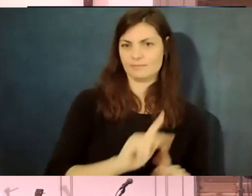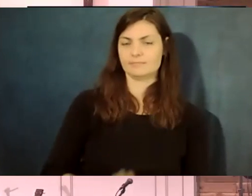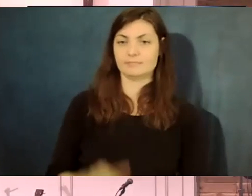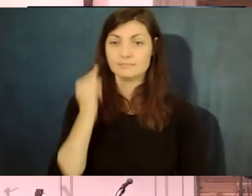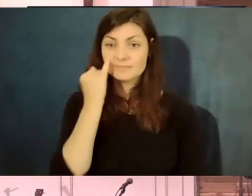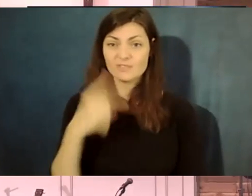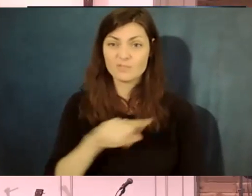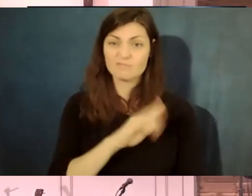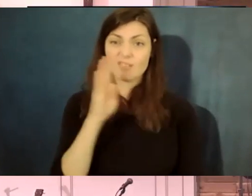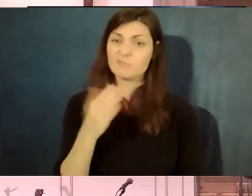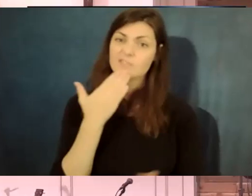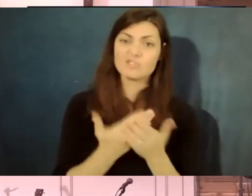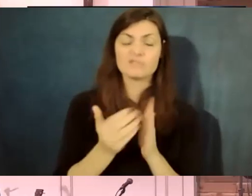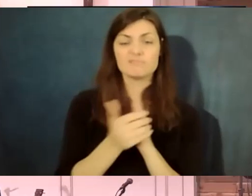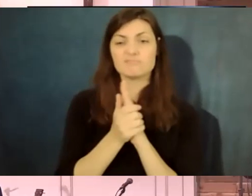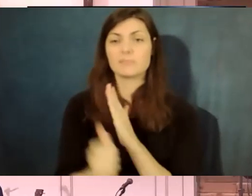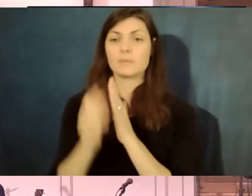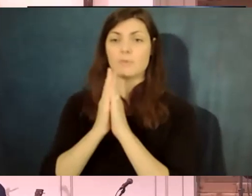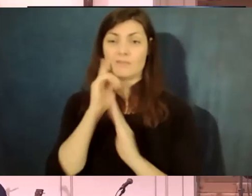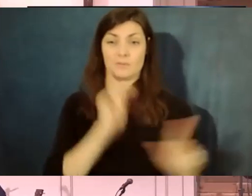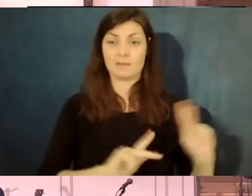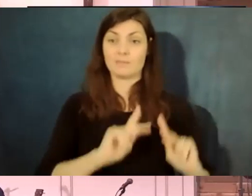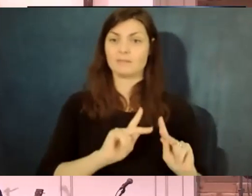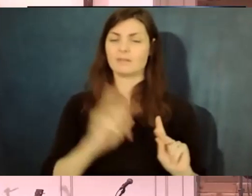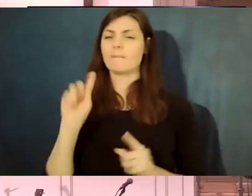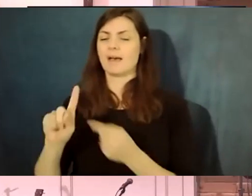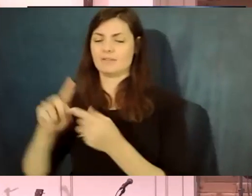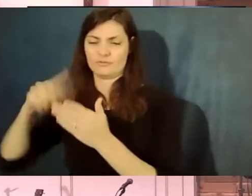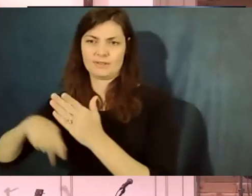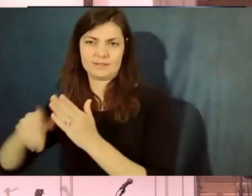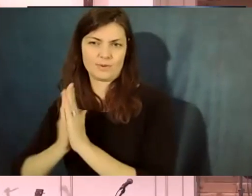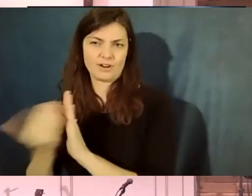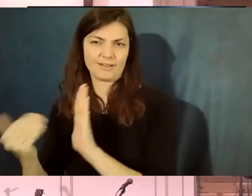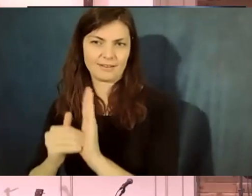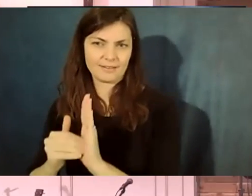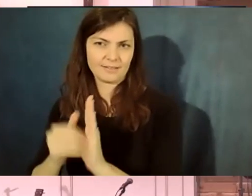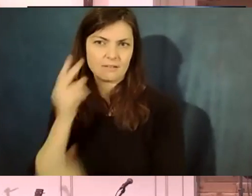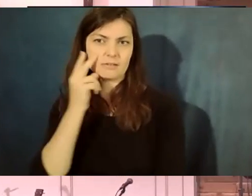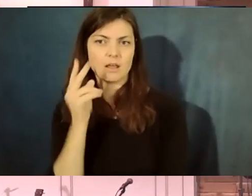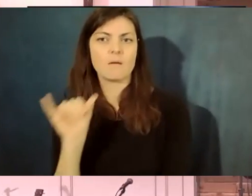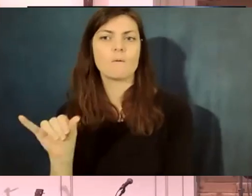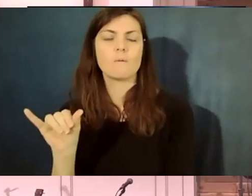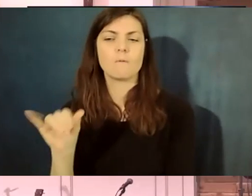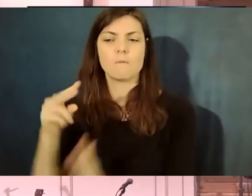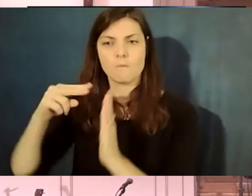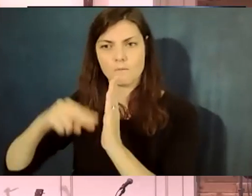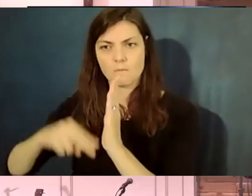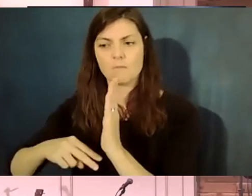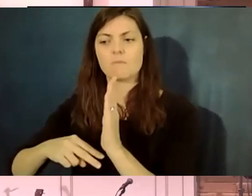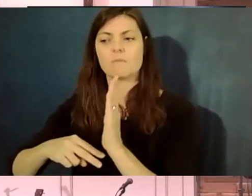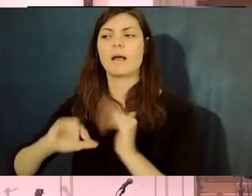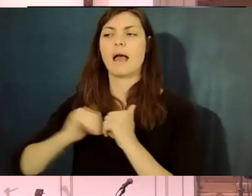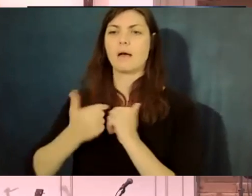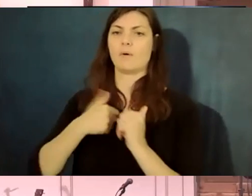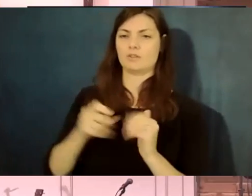been strong as an intercessor, go back to this prayer and the part that we're going to get to and see this model, because it's a perfect